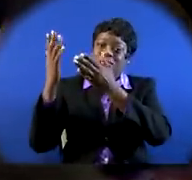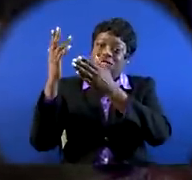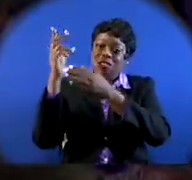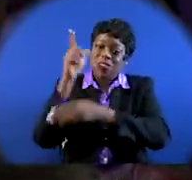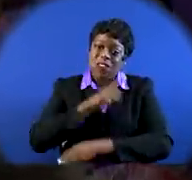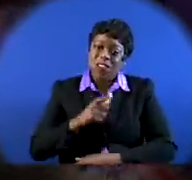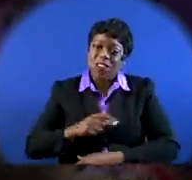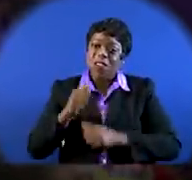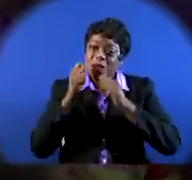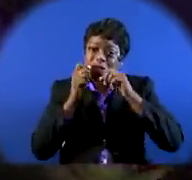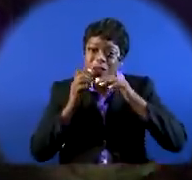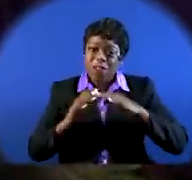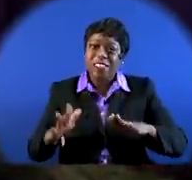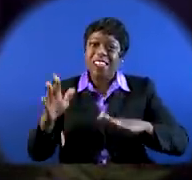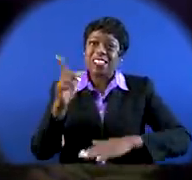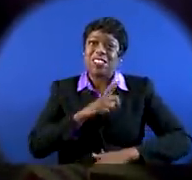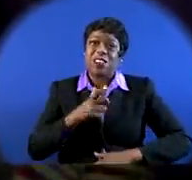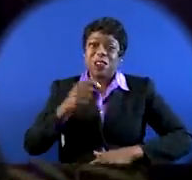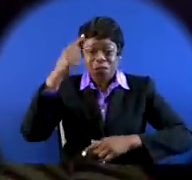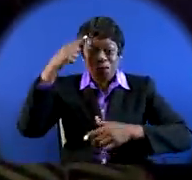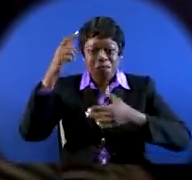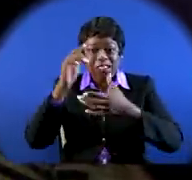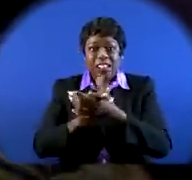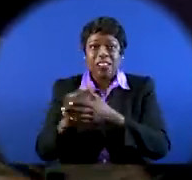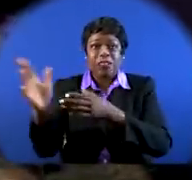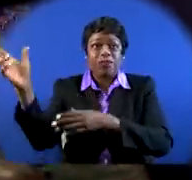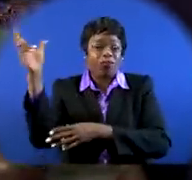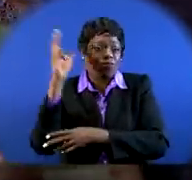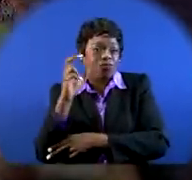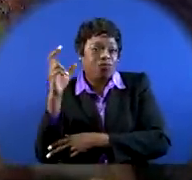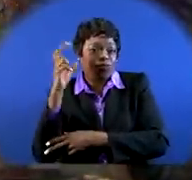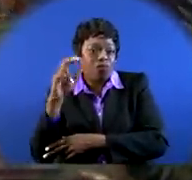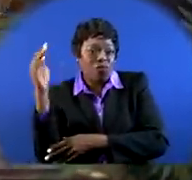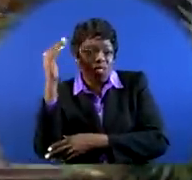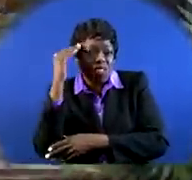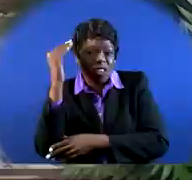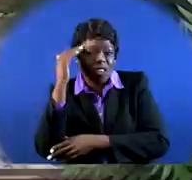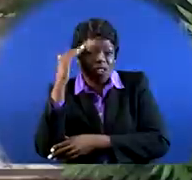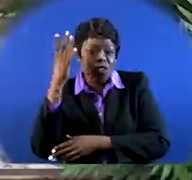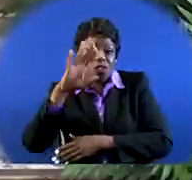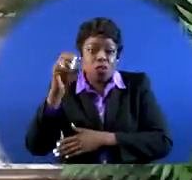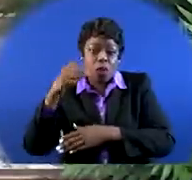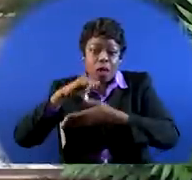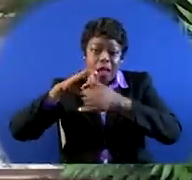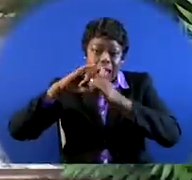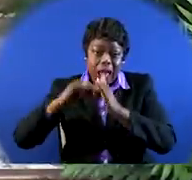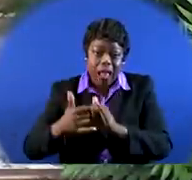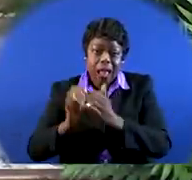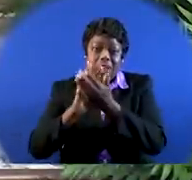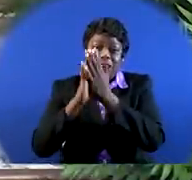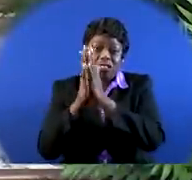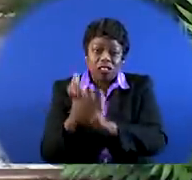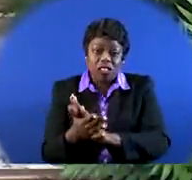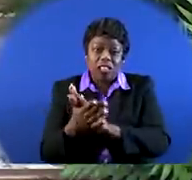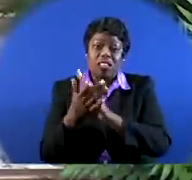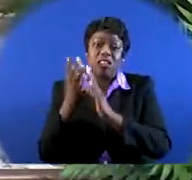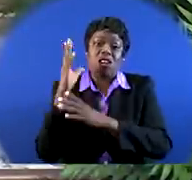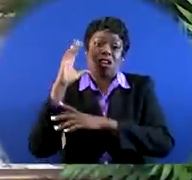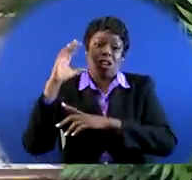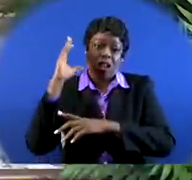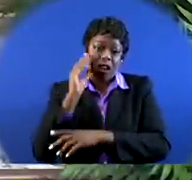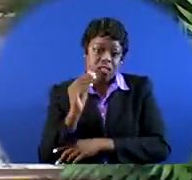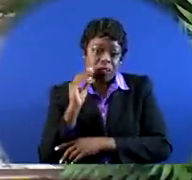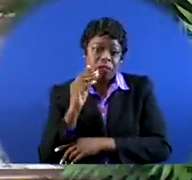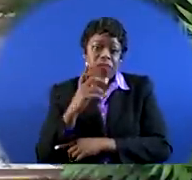Lord. We believe you hear our prayers and you know all about how to do something about what you know. So we thank you in